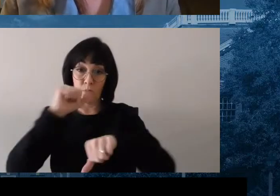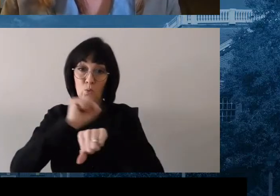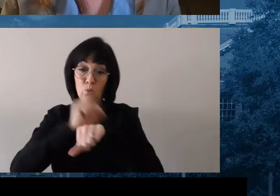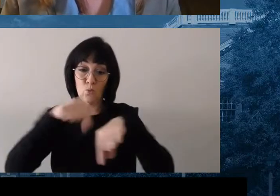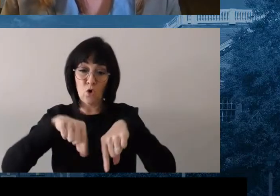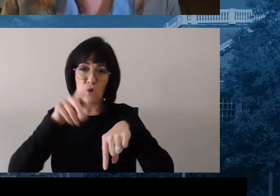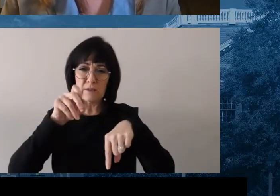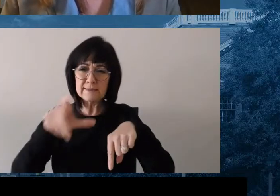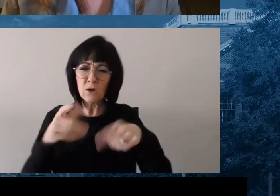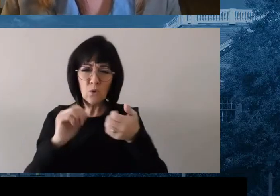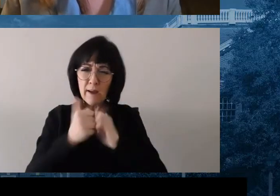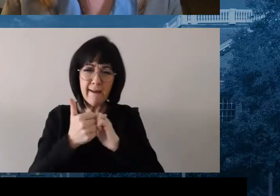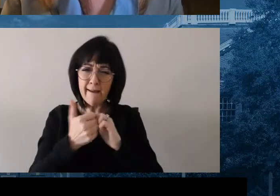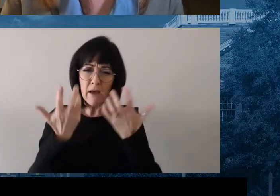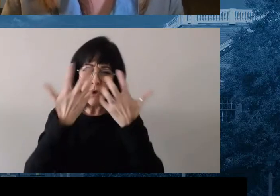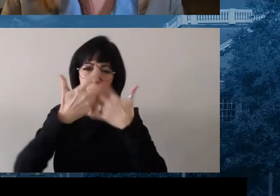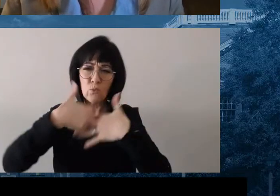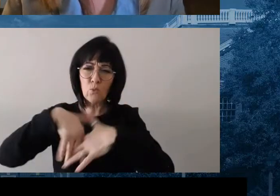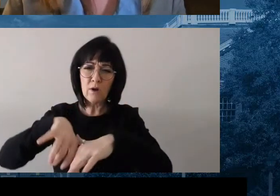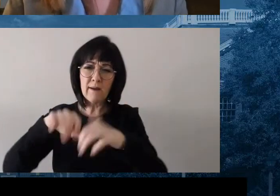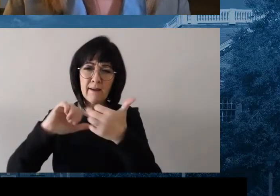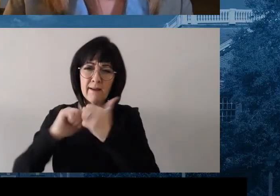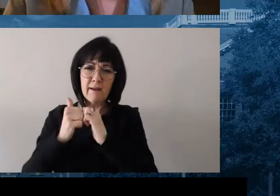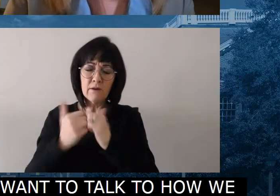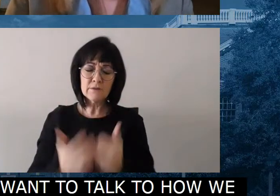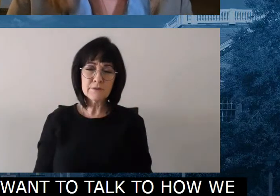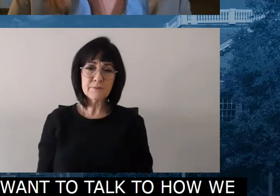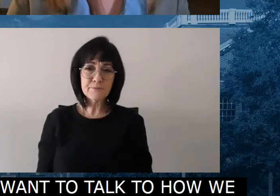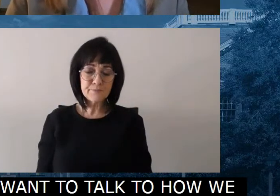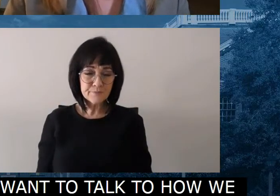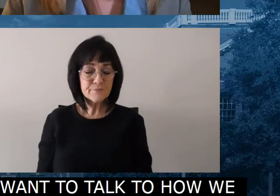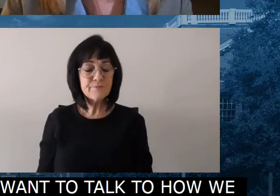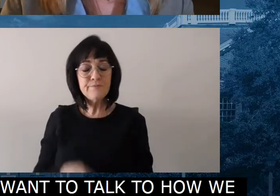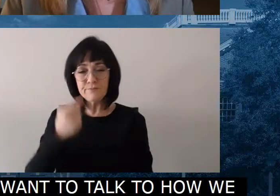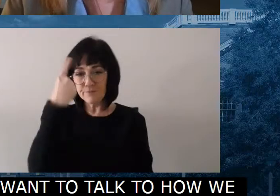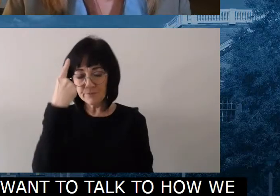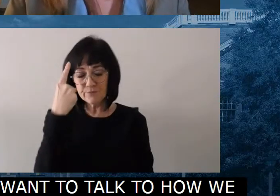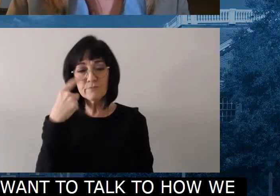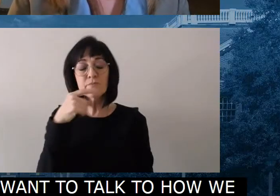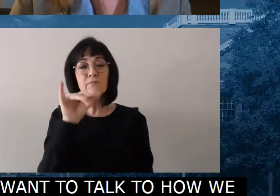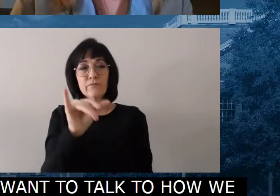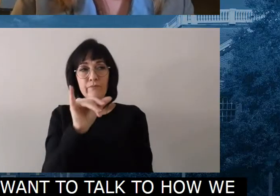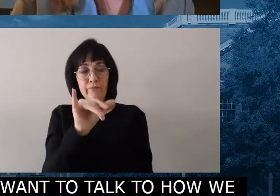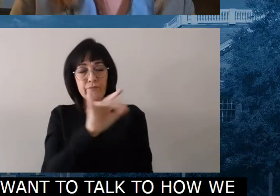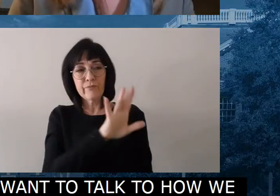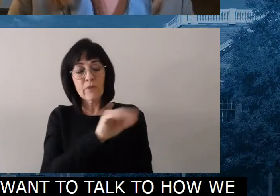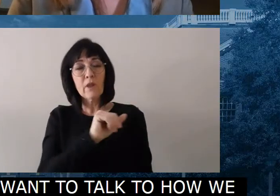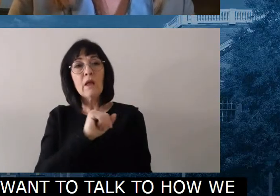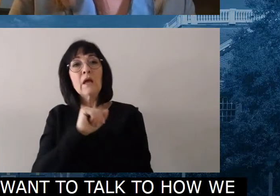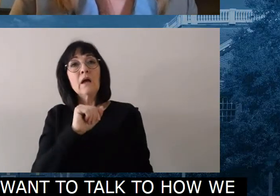case privately. Yeah, so each state receives vaccine, based on their